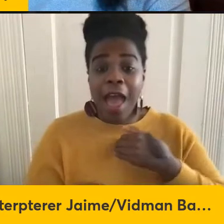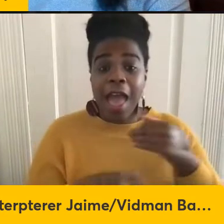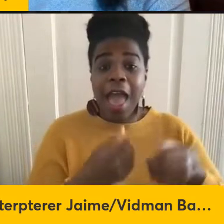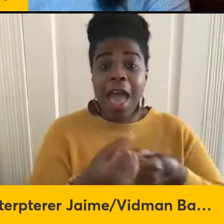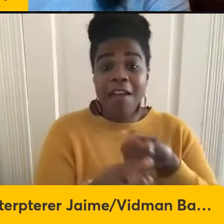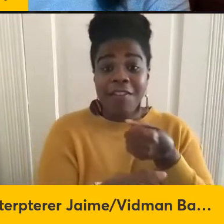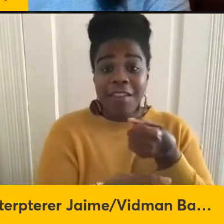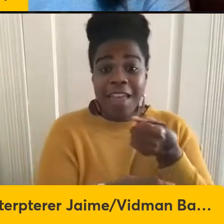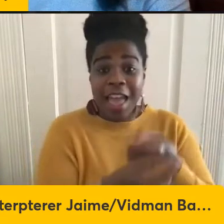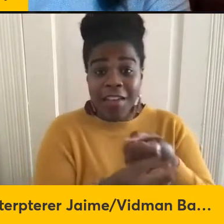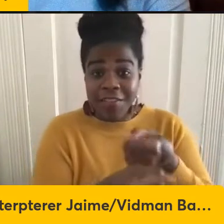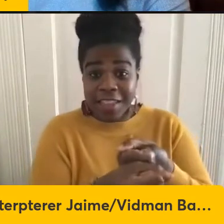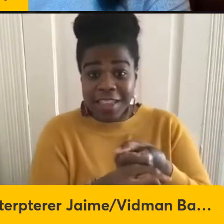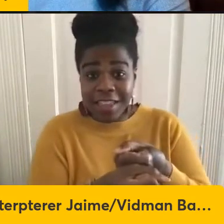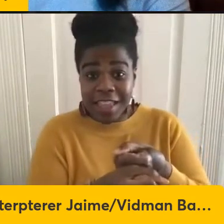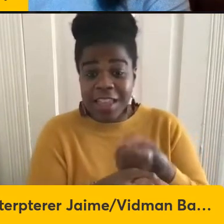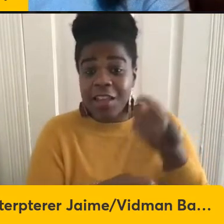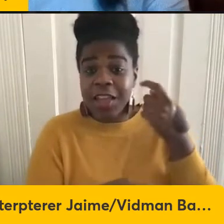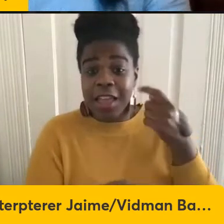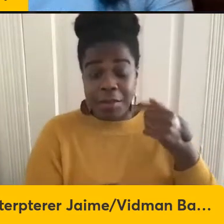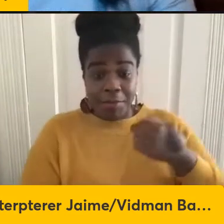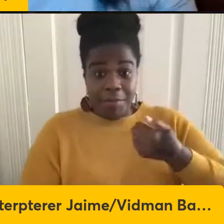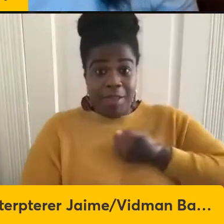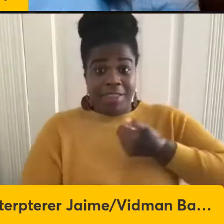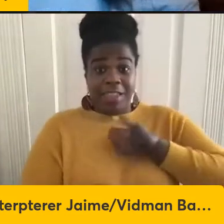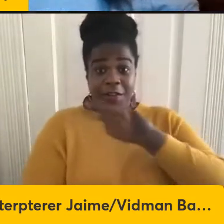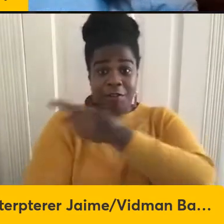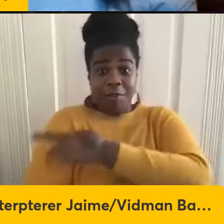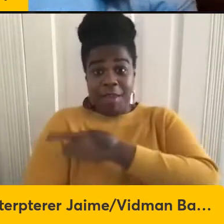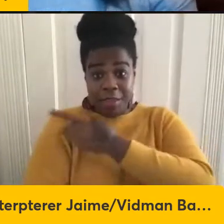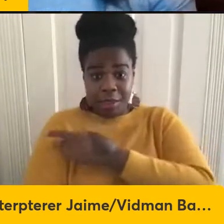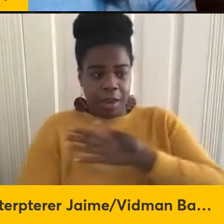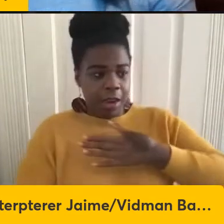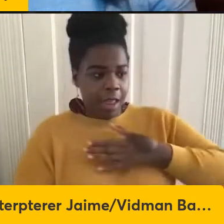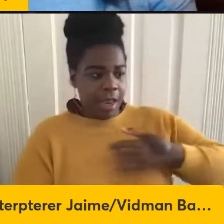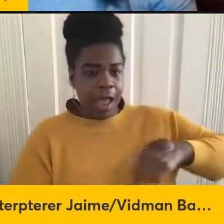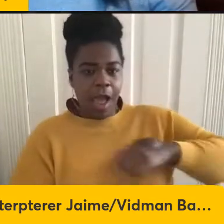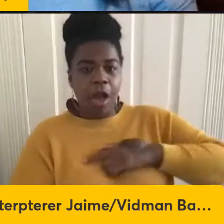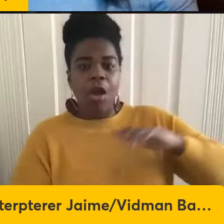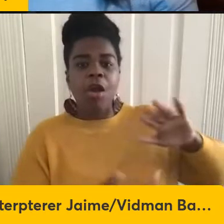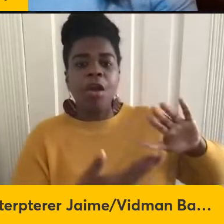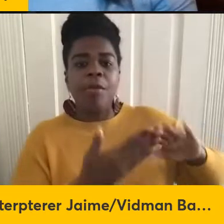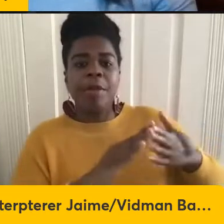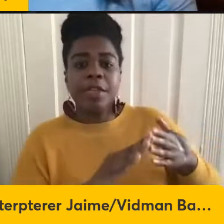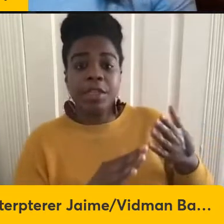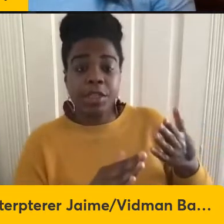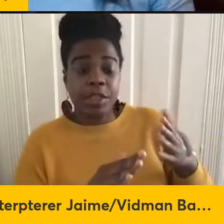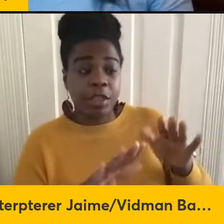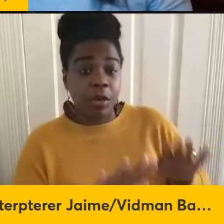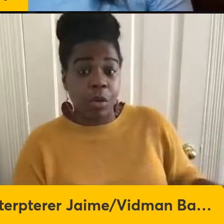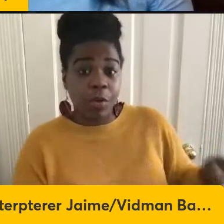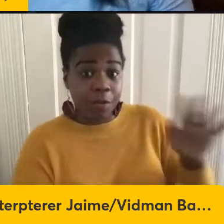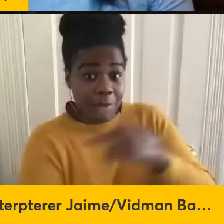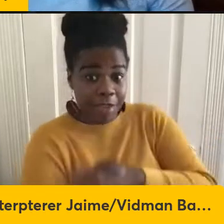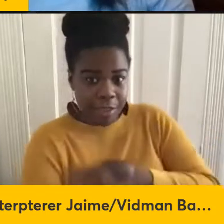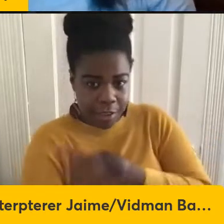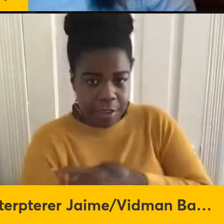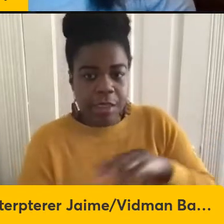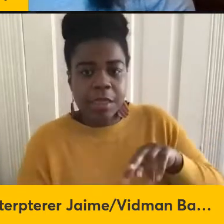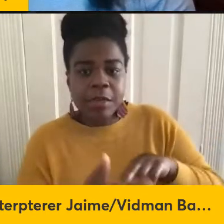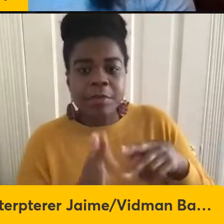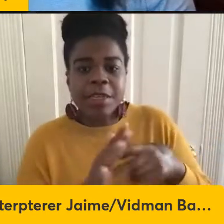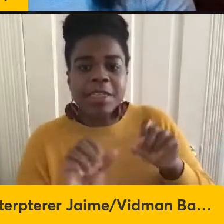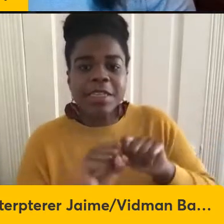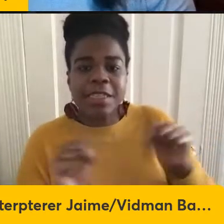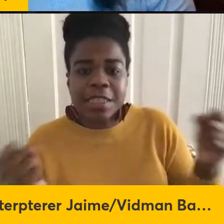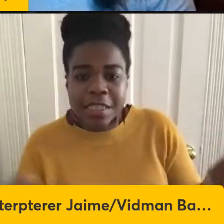myself, and I learn constantly from our patient community. So it also means society and organizations, and